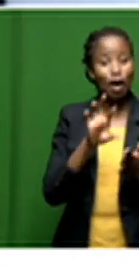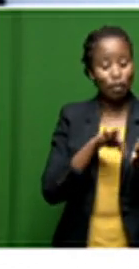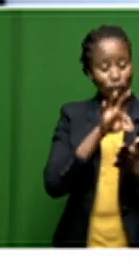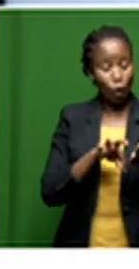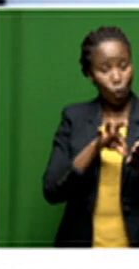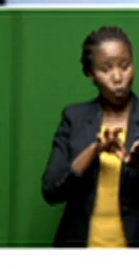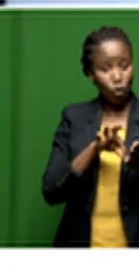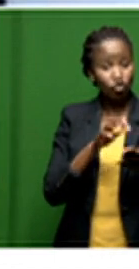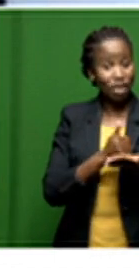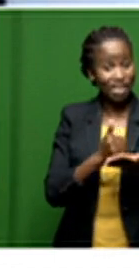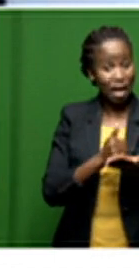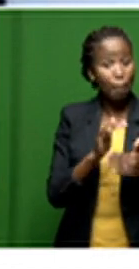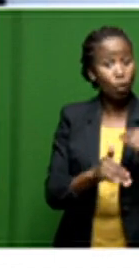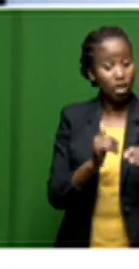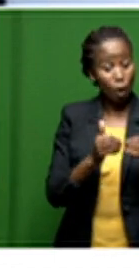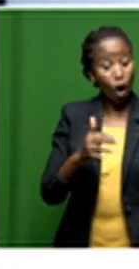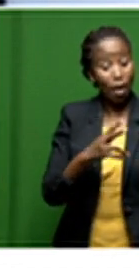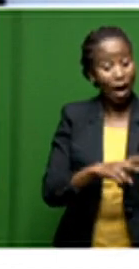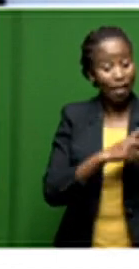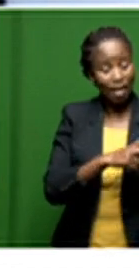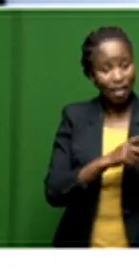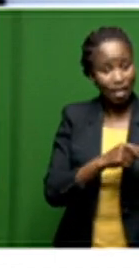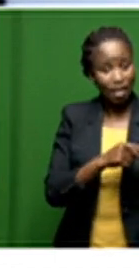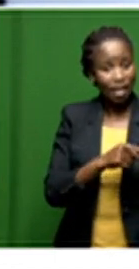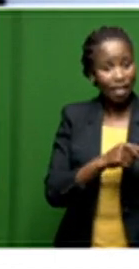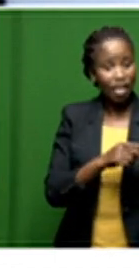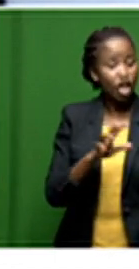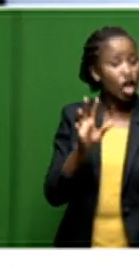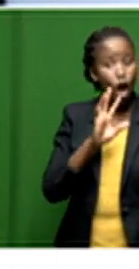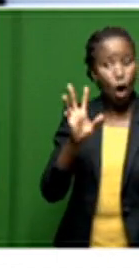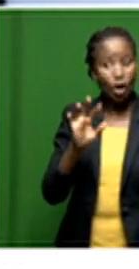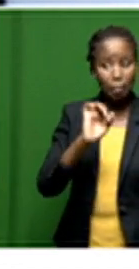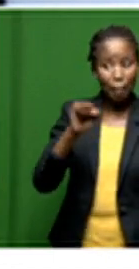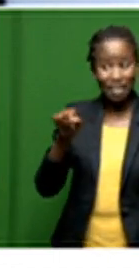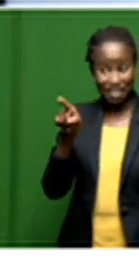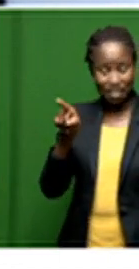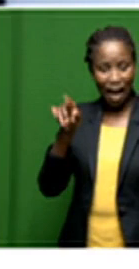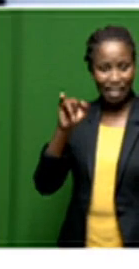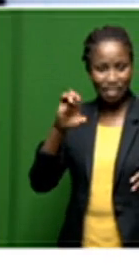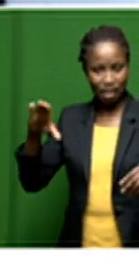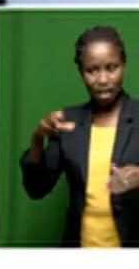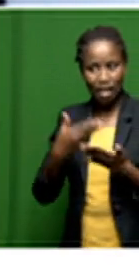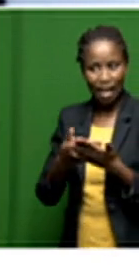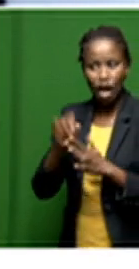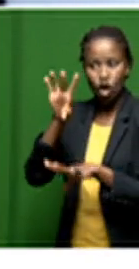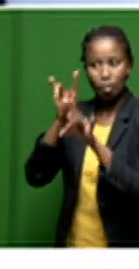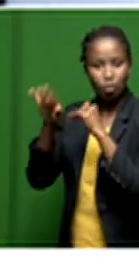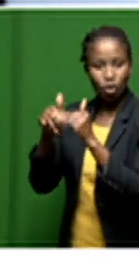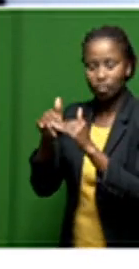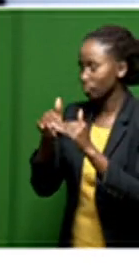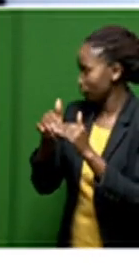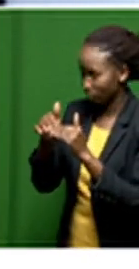reopened, it does not permit the Electoral Commission from reopening the candidate nomination process, is a far